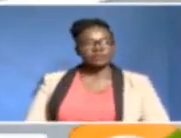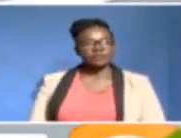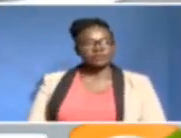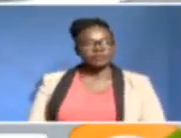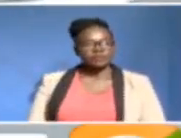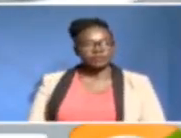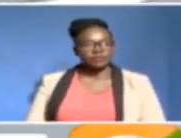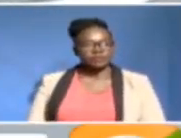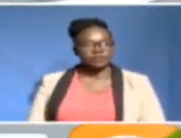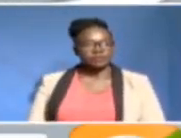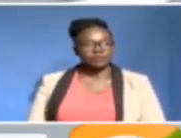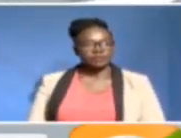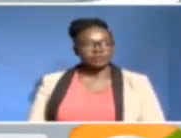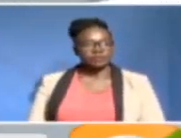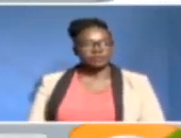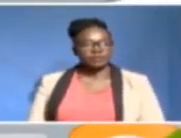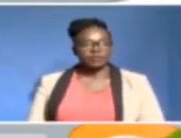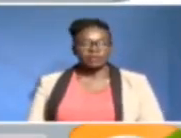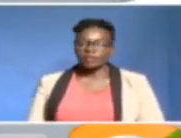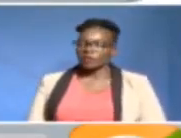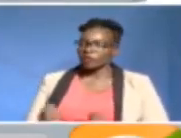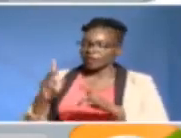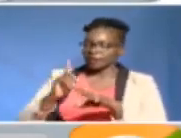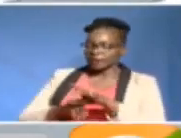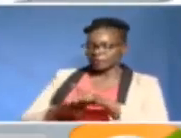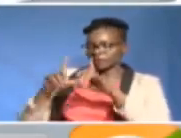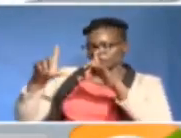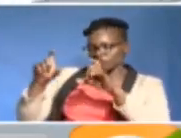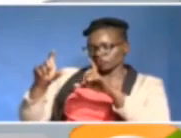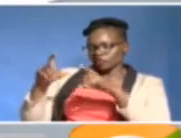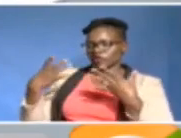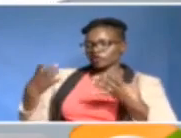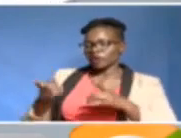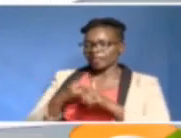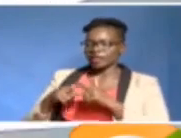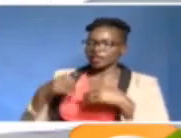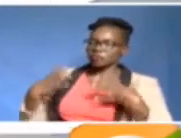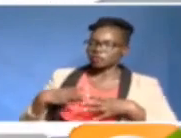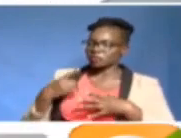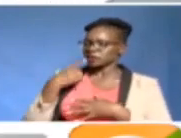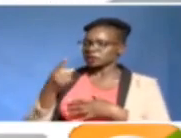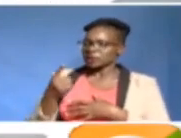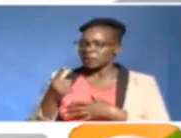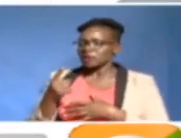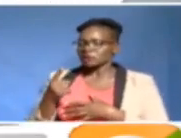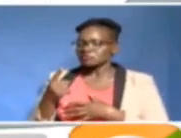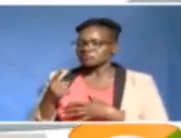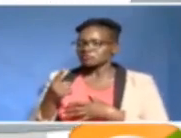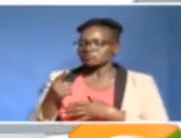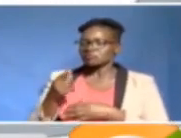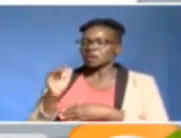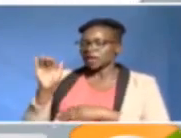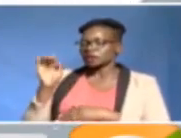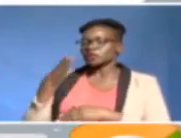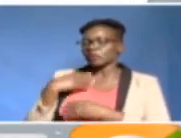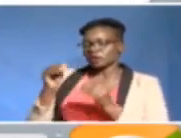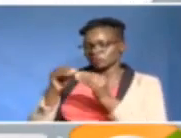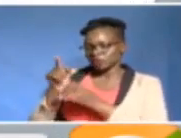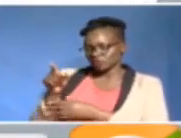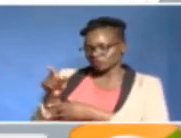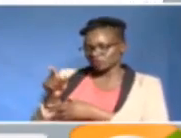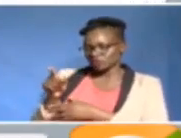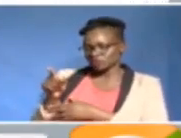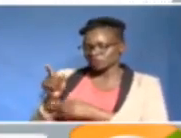the pictures, for instance, and you know, a man says, can we meet? You mentioned you